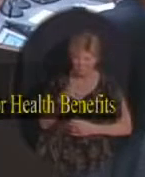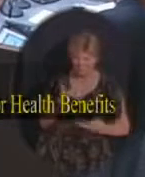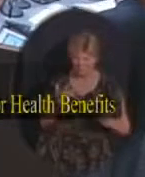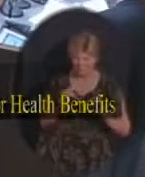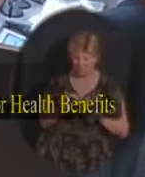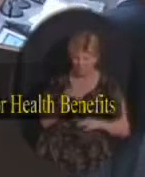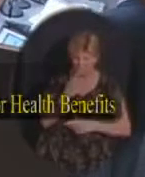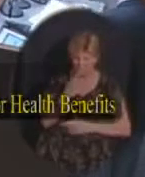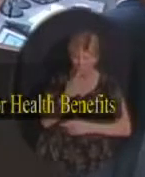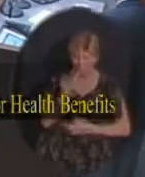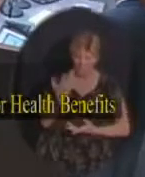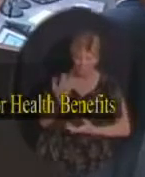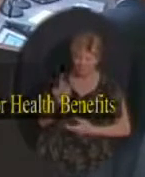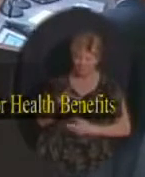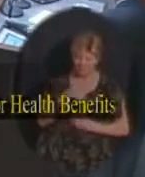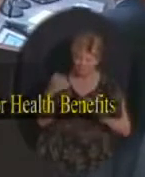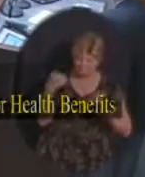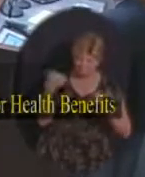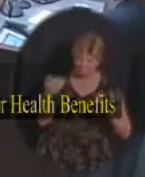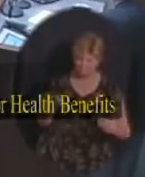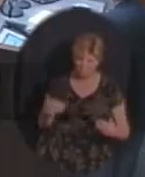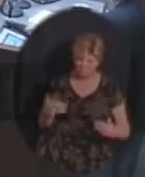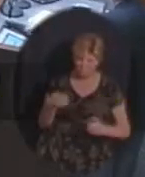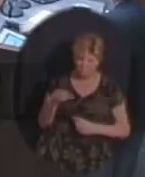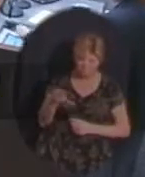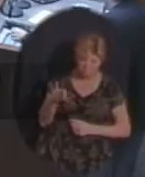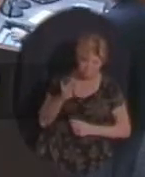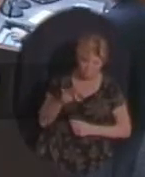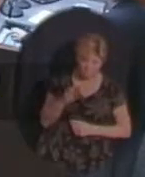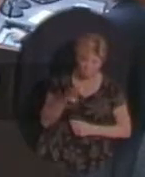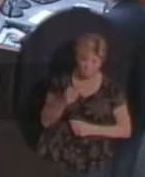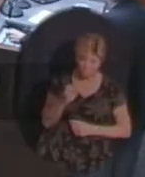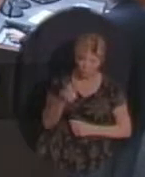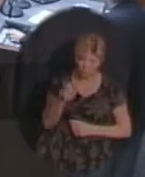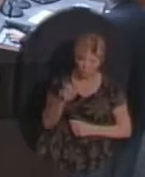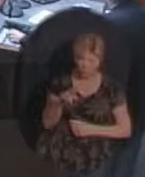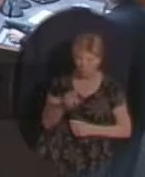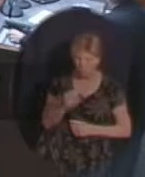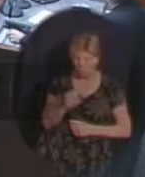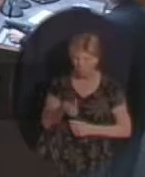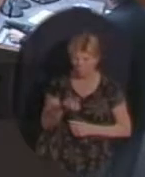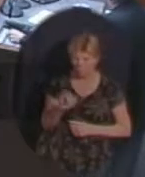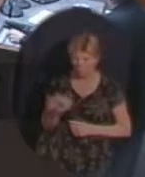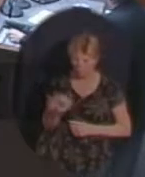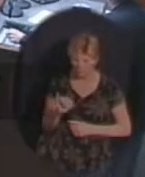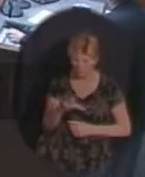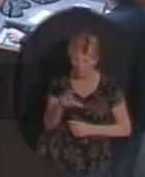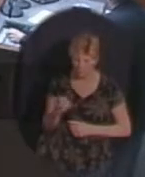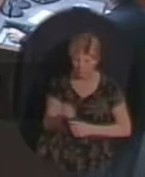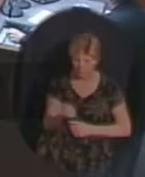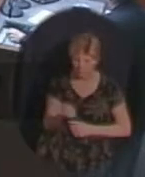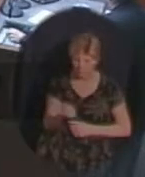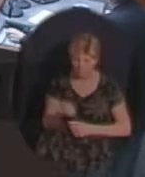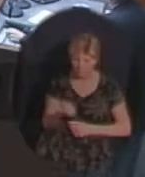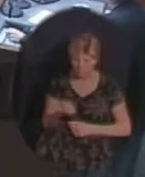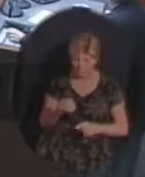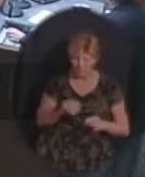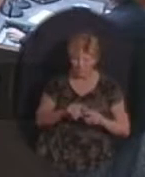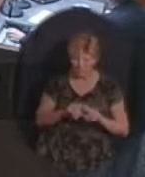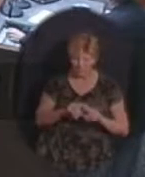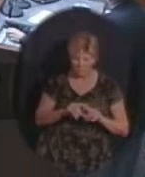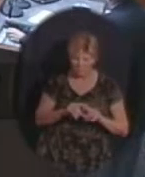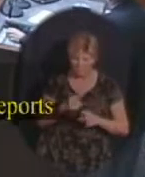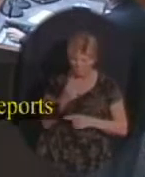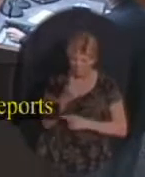we might eventually select. I thought that was a critical factor and something that hasn't been addressed and hasn't been utilized